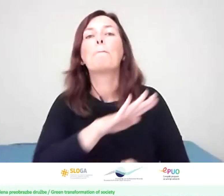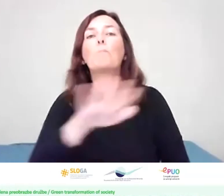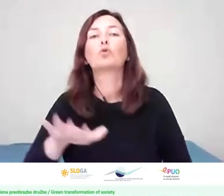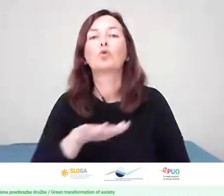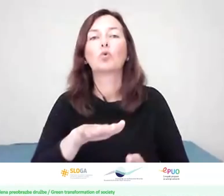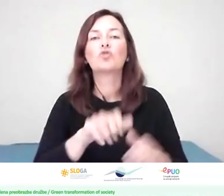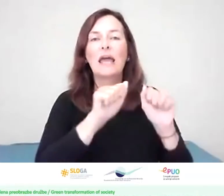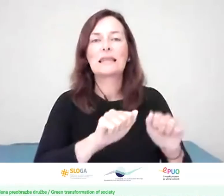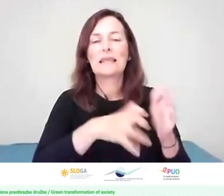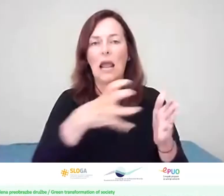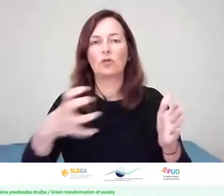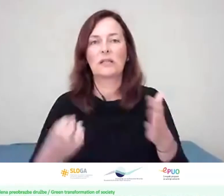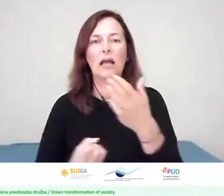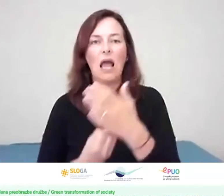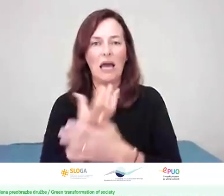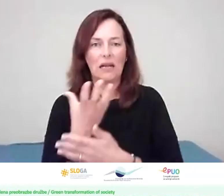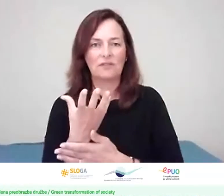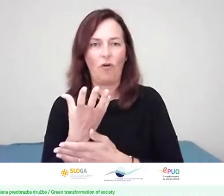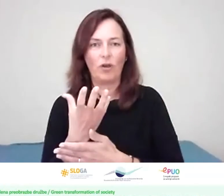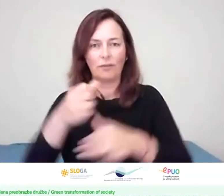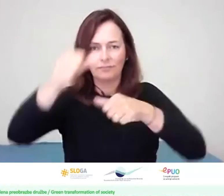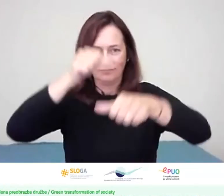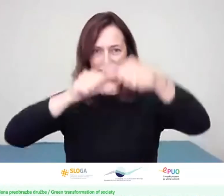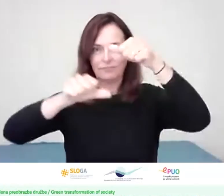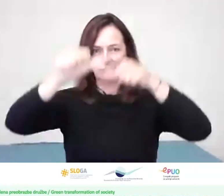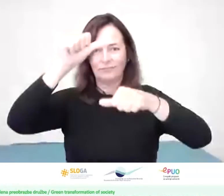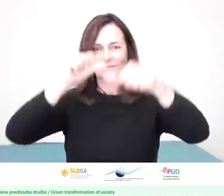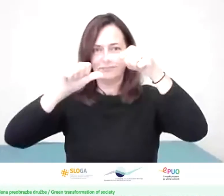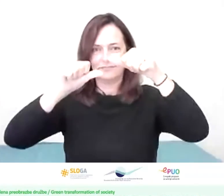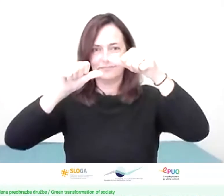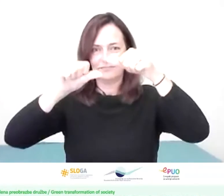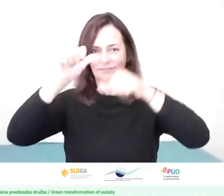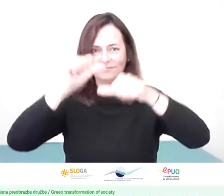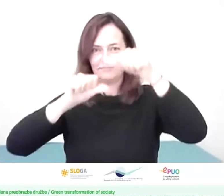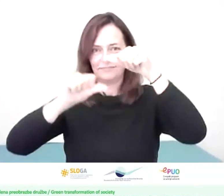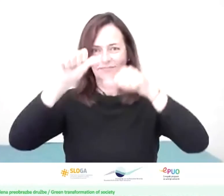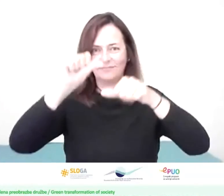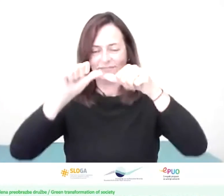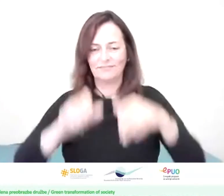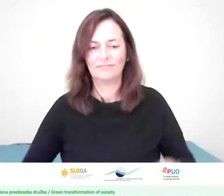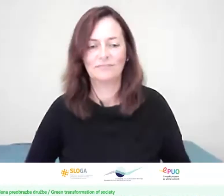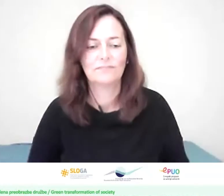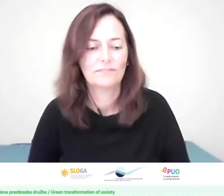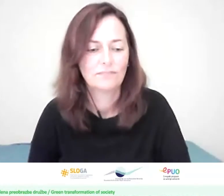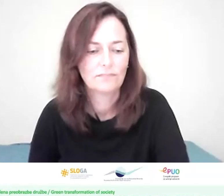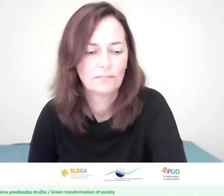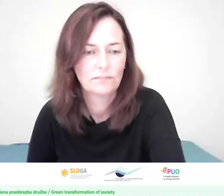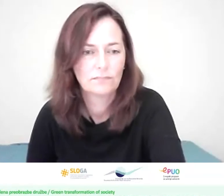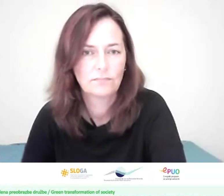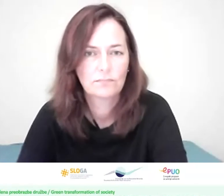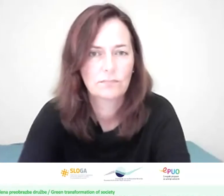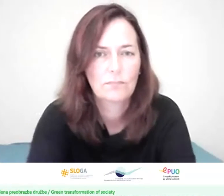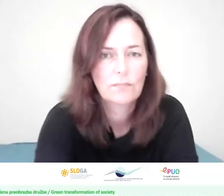that since we are cooperating with Sloga, it has been some years now, especially in awareness raising processes, we have